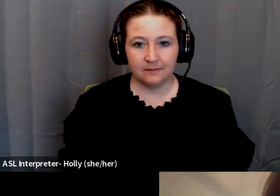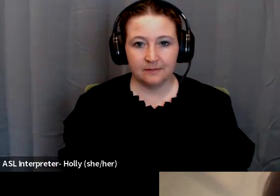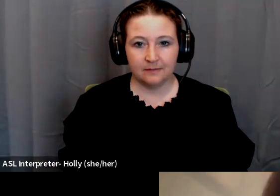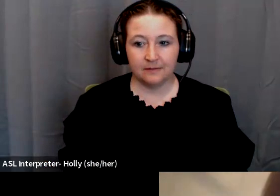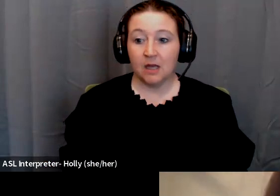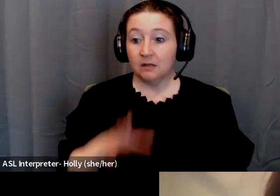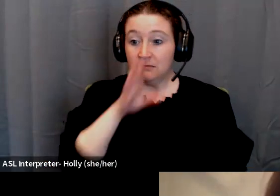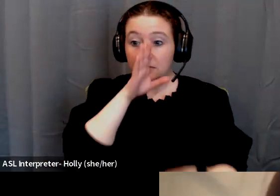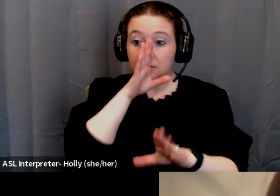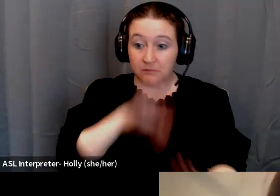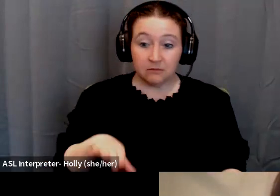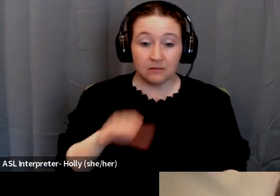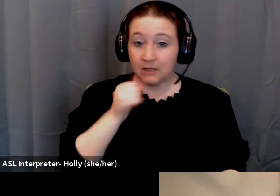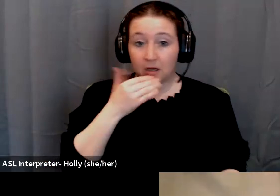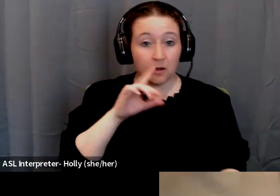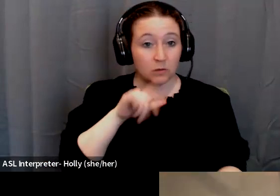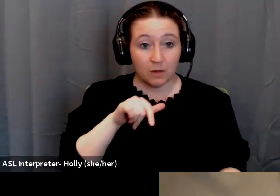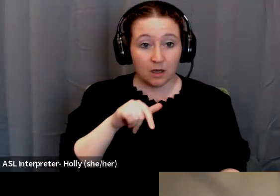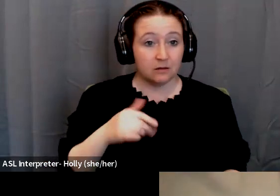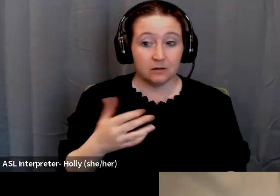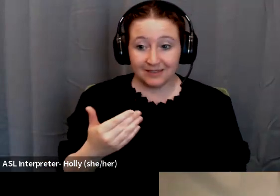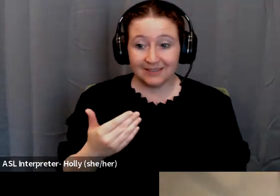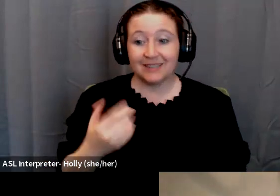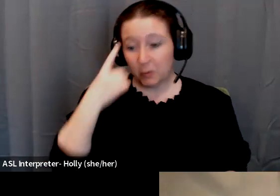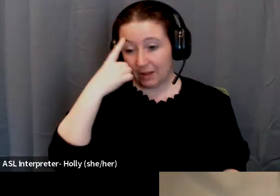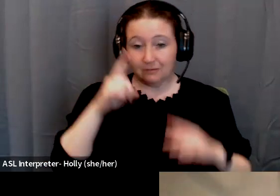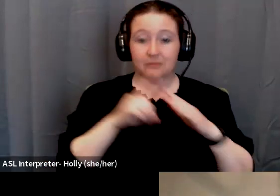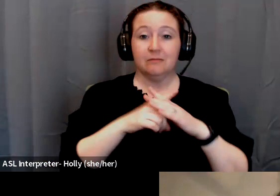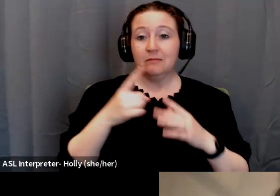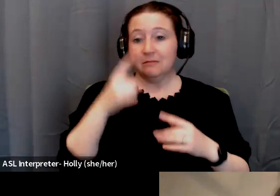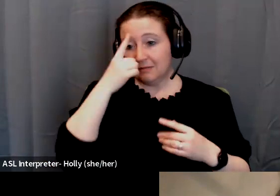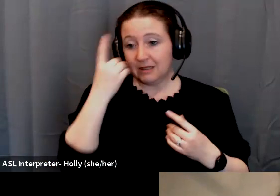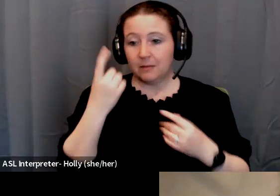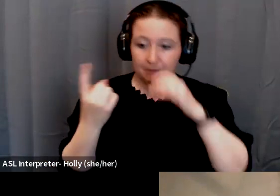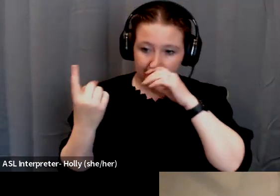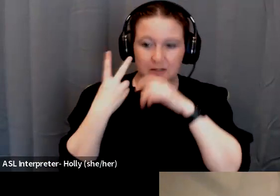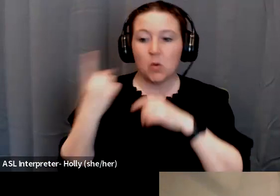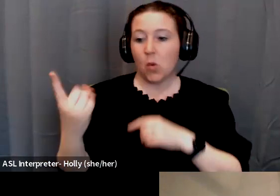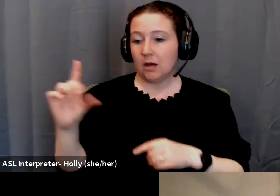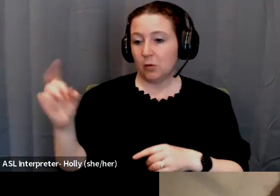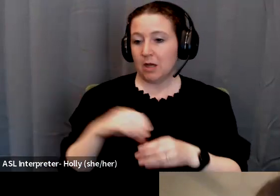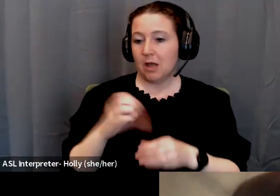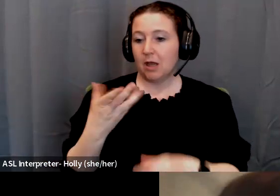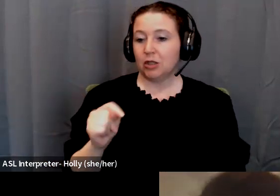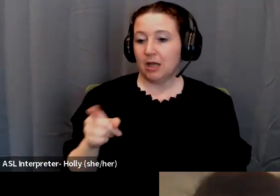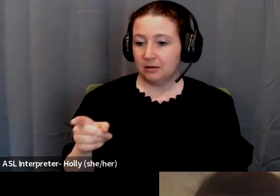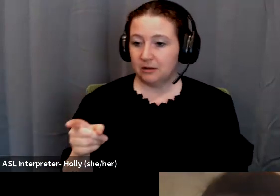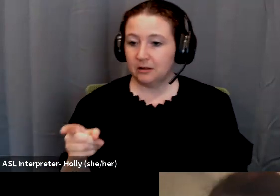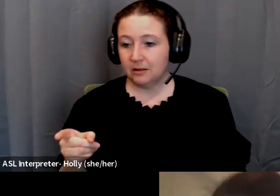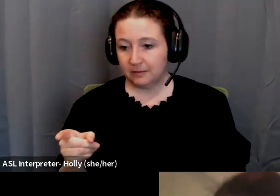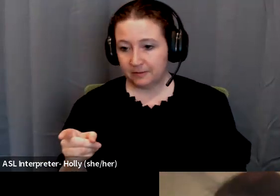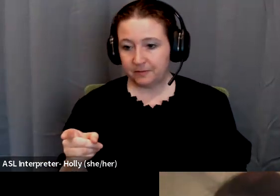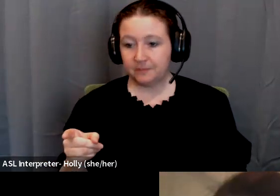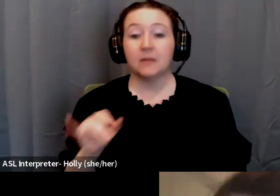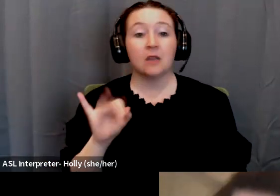Stunned silence is not a good response, so think of a question. There's a question in the chat. If